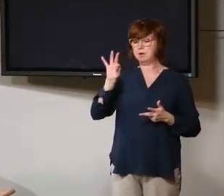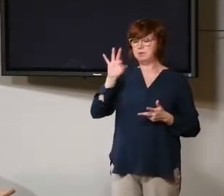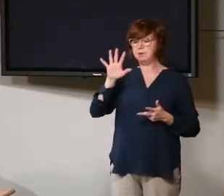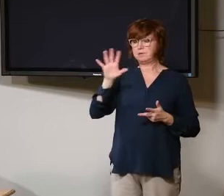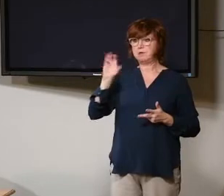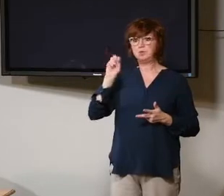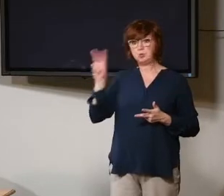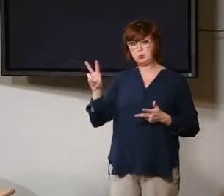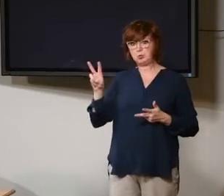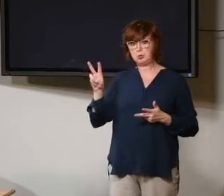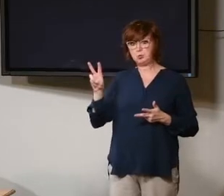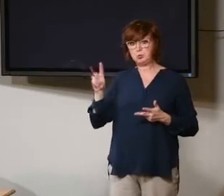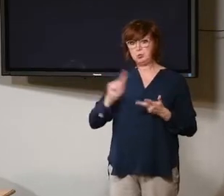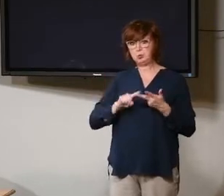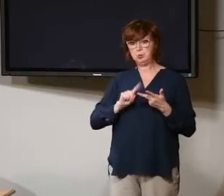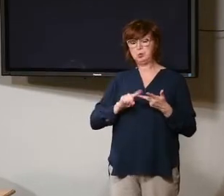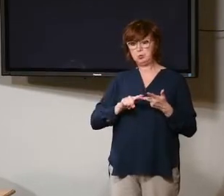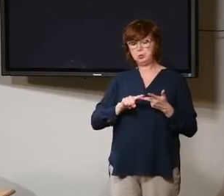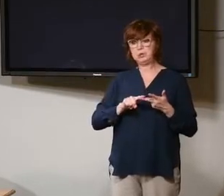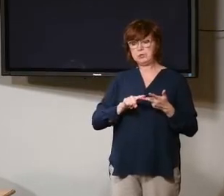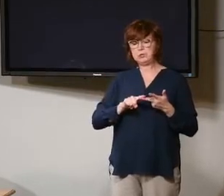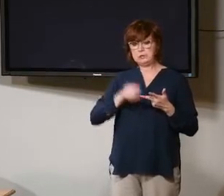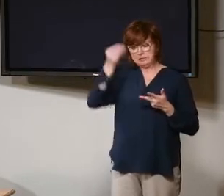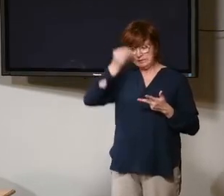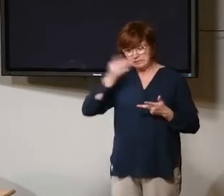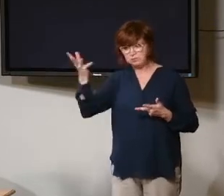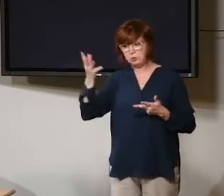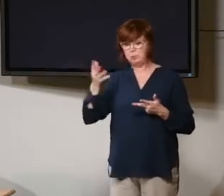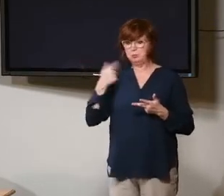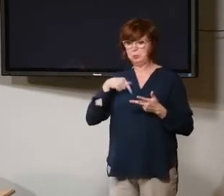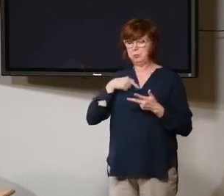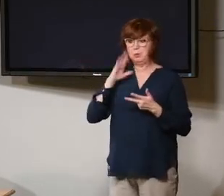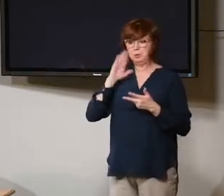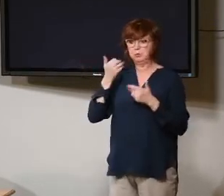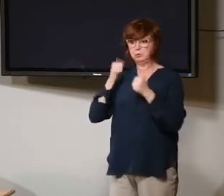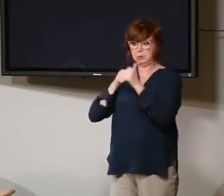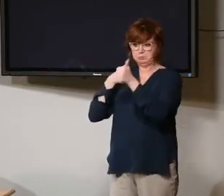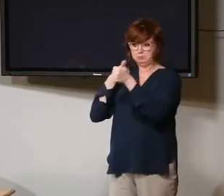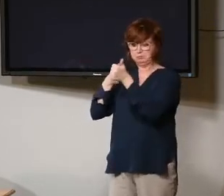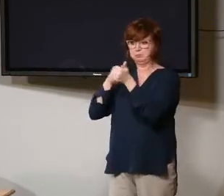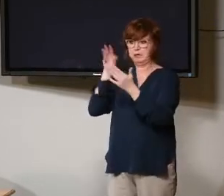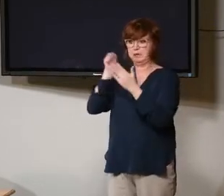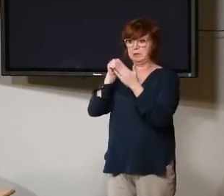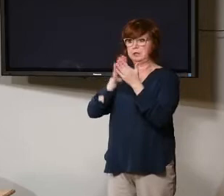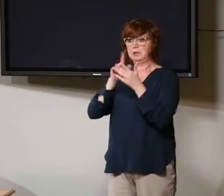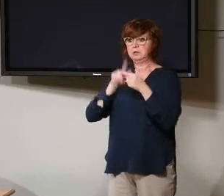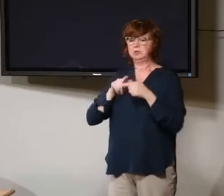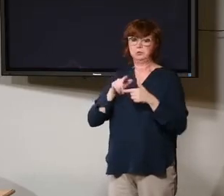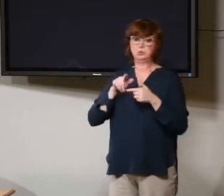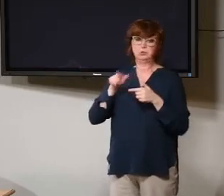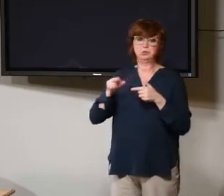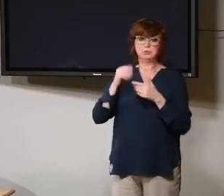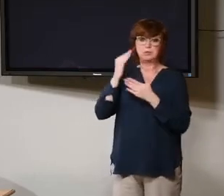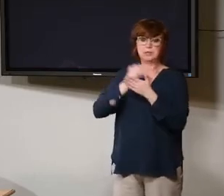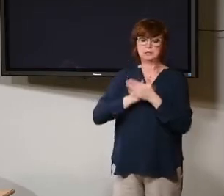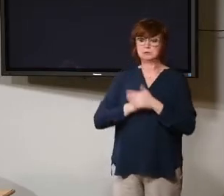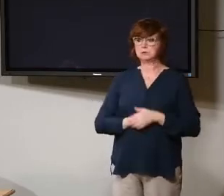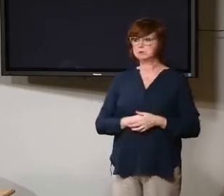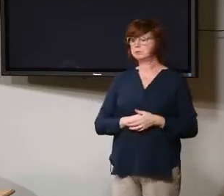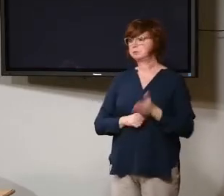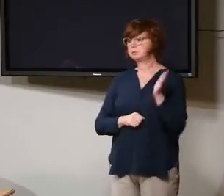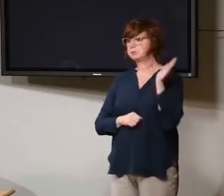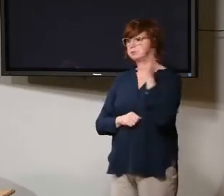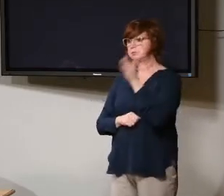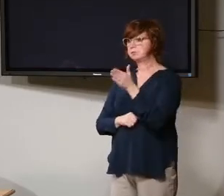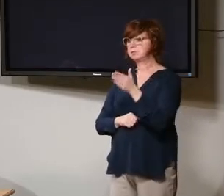1-855-559-5502 and let them know, and we'll endeavor to provide that information as soon as possible. Steph? I just wanted to follow up on